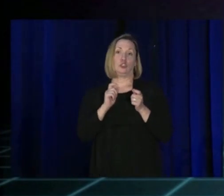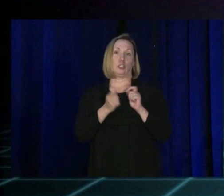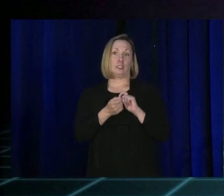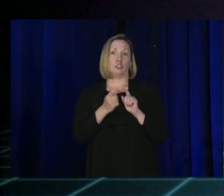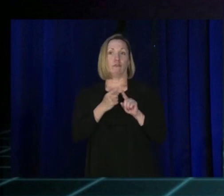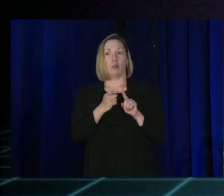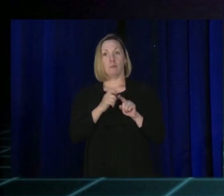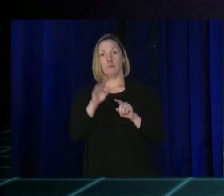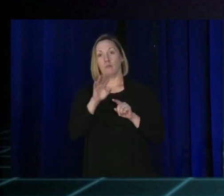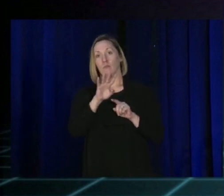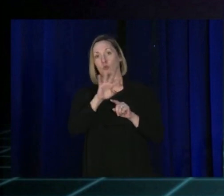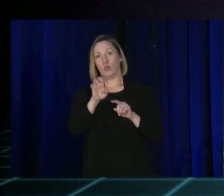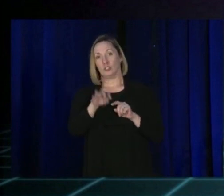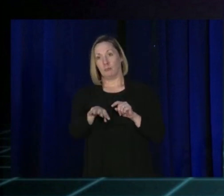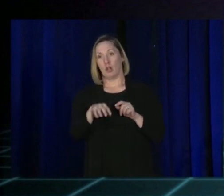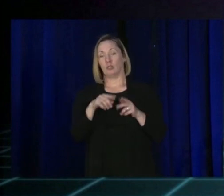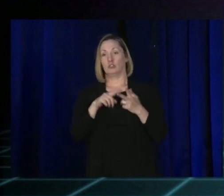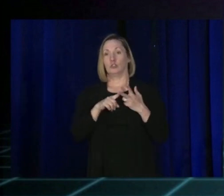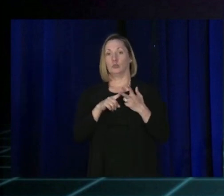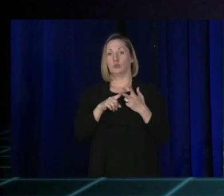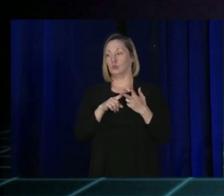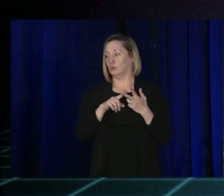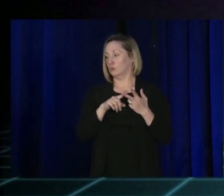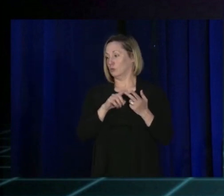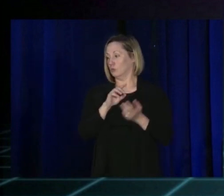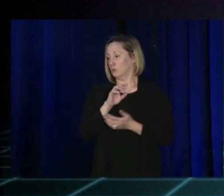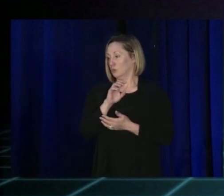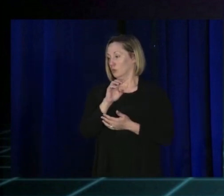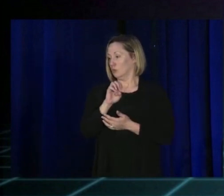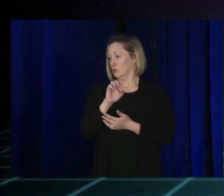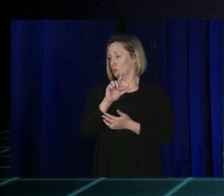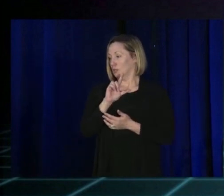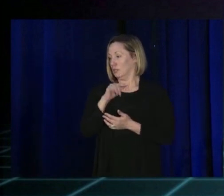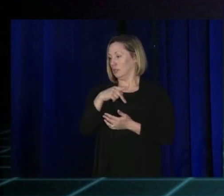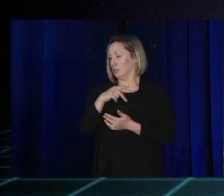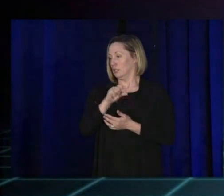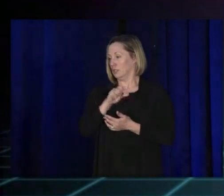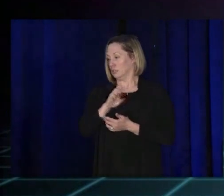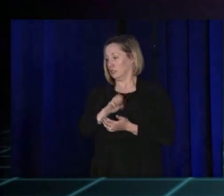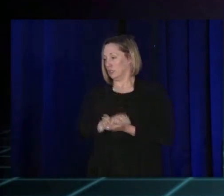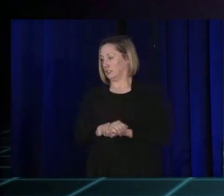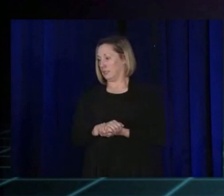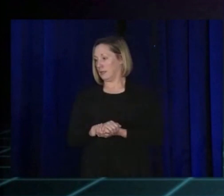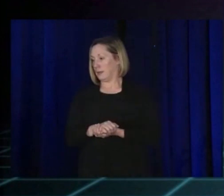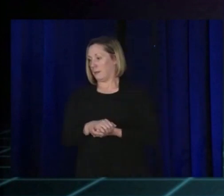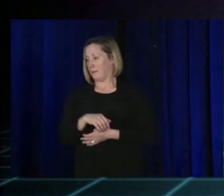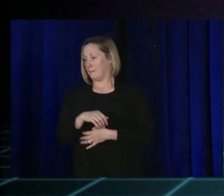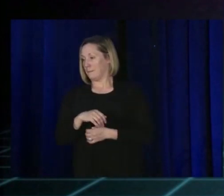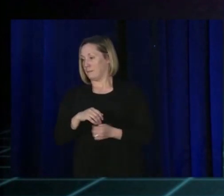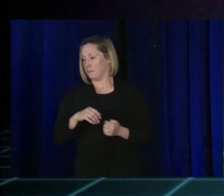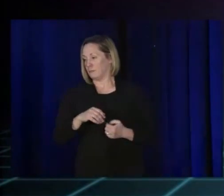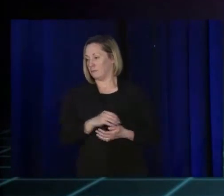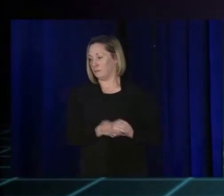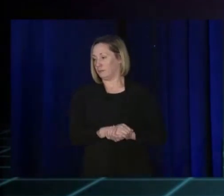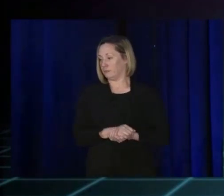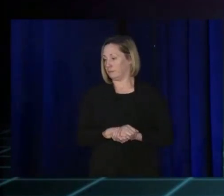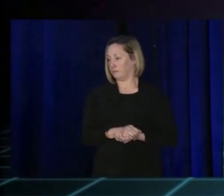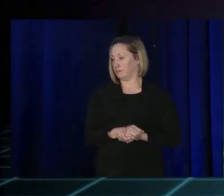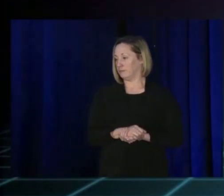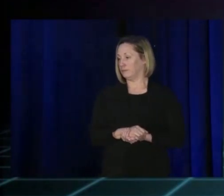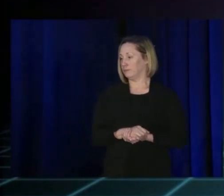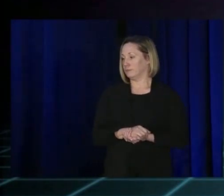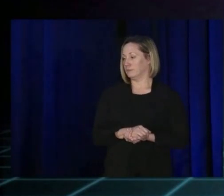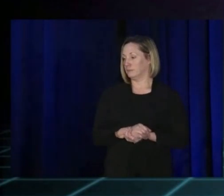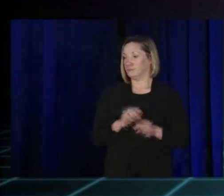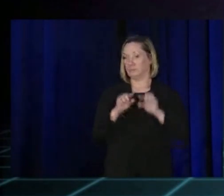question marks to ellipses, let's say, and then go and change it. It's